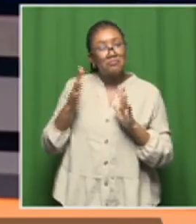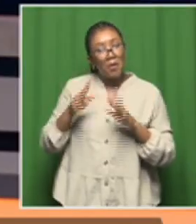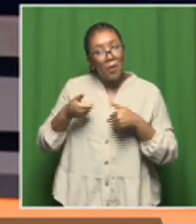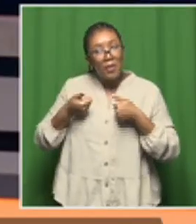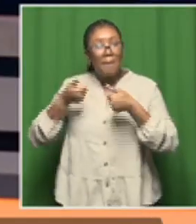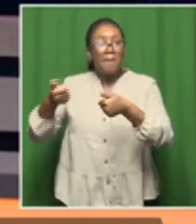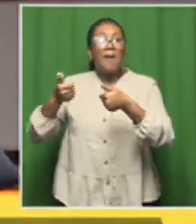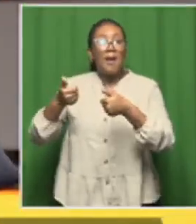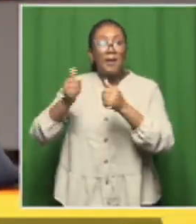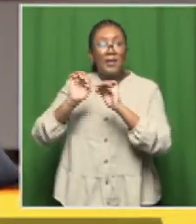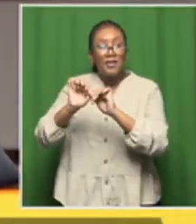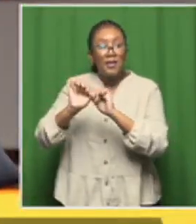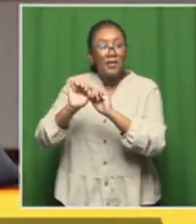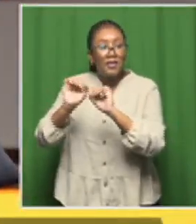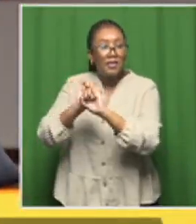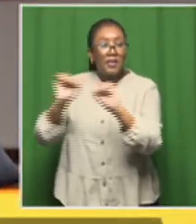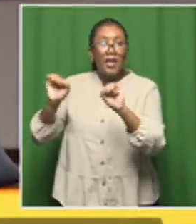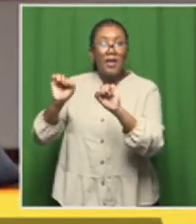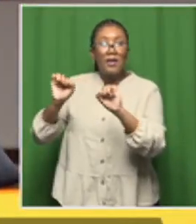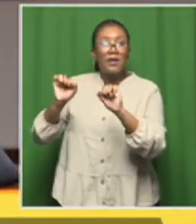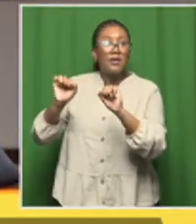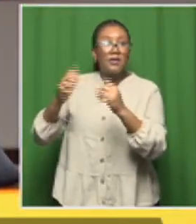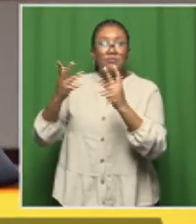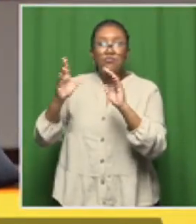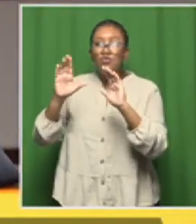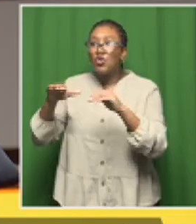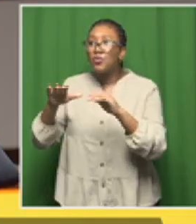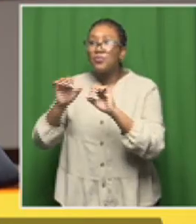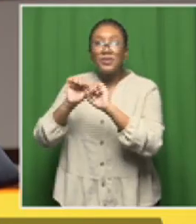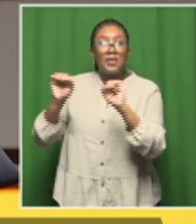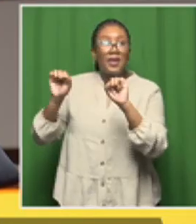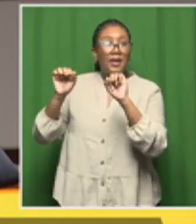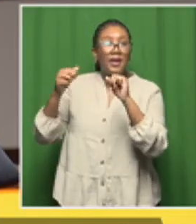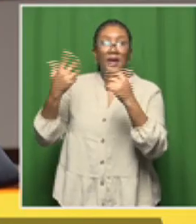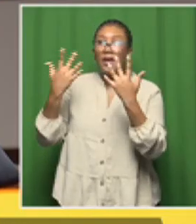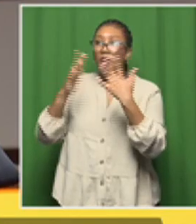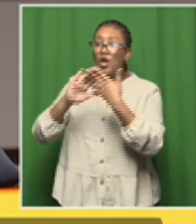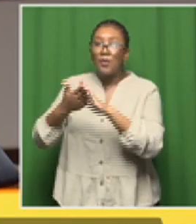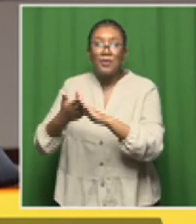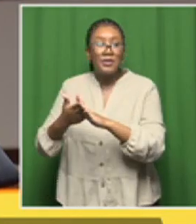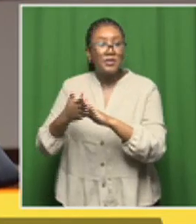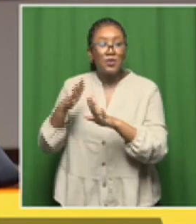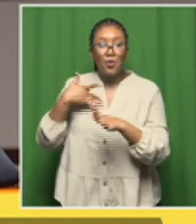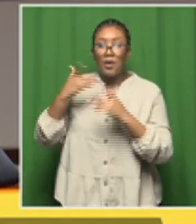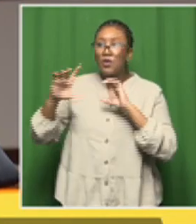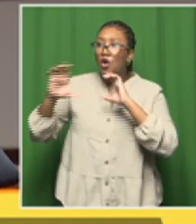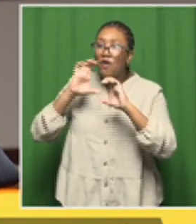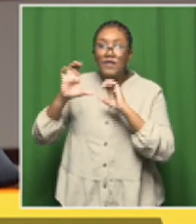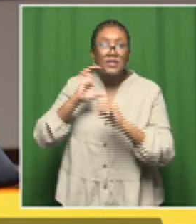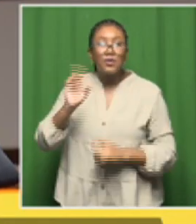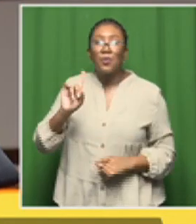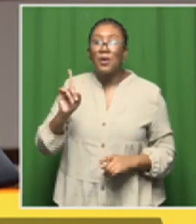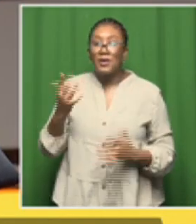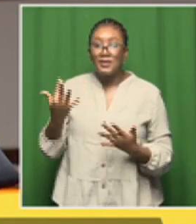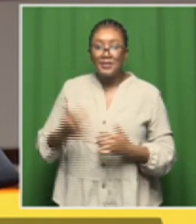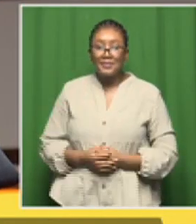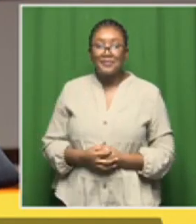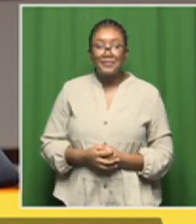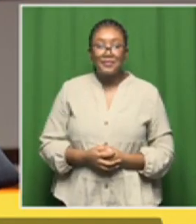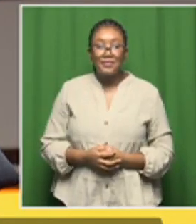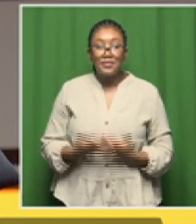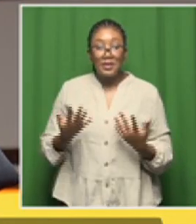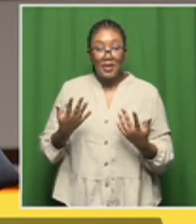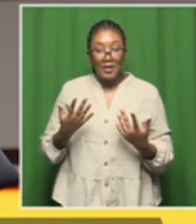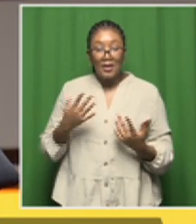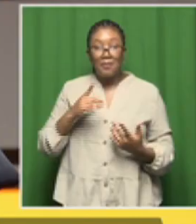to have? I'd like for people to walk away from this exhibition with an awareness